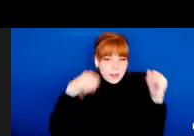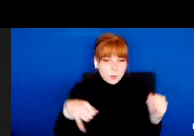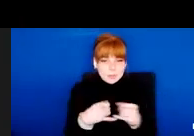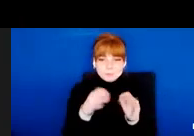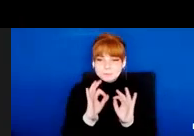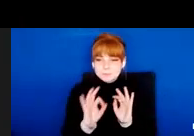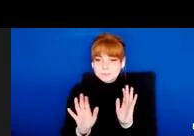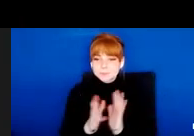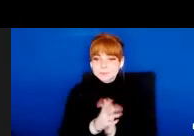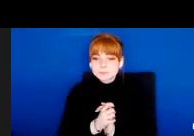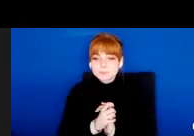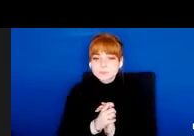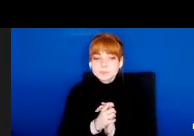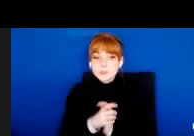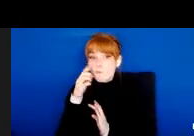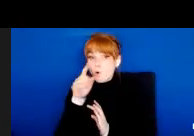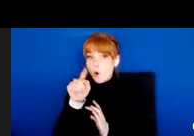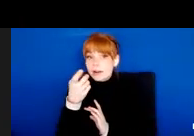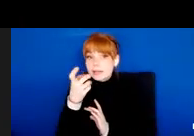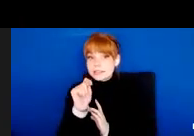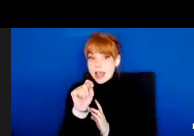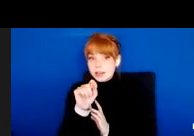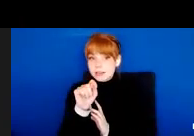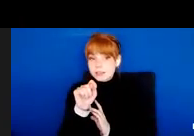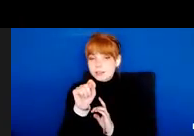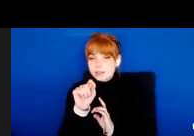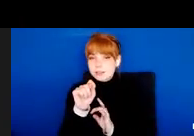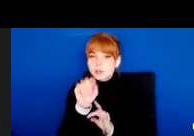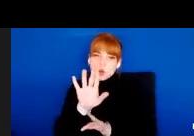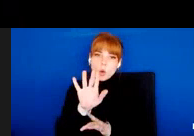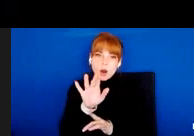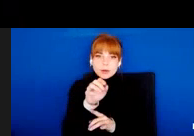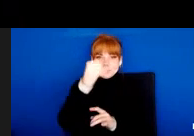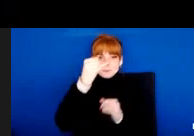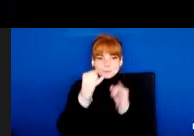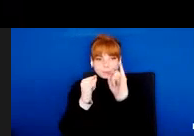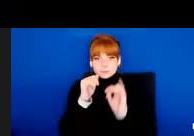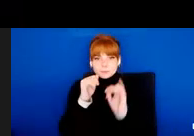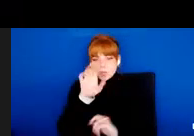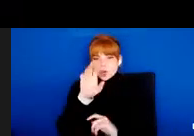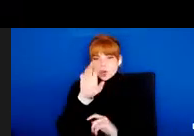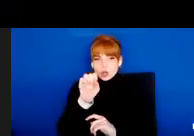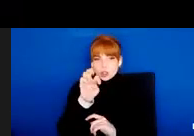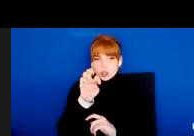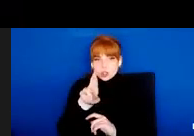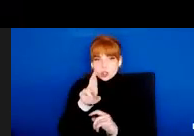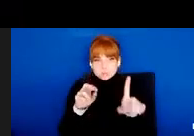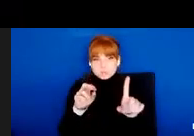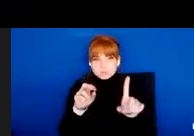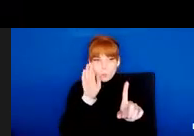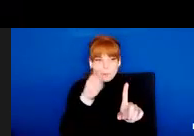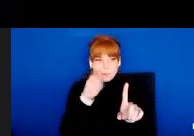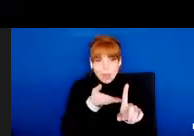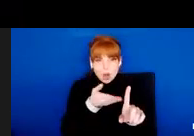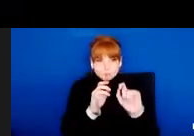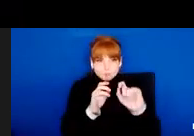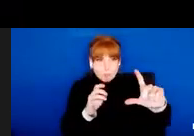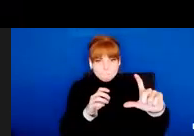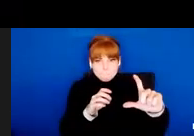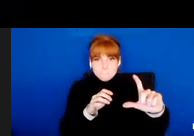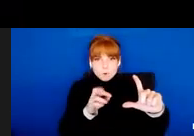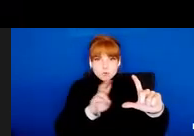For text fields, it's your cursors in there, right? So that blinking cursor, that will also tell you where you are in the page. But for other elements where